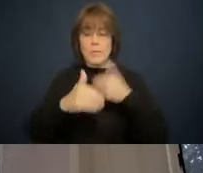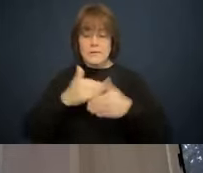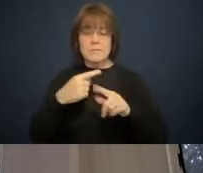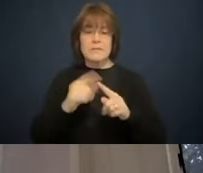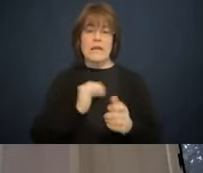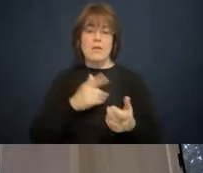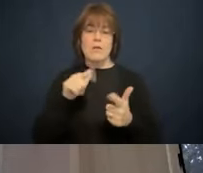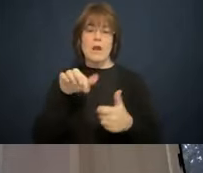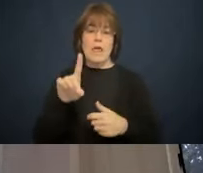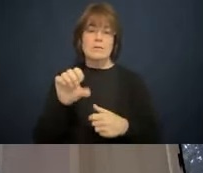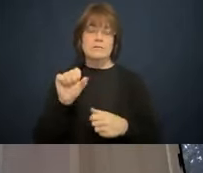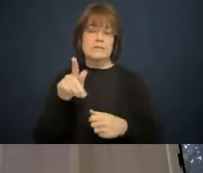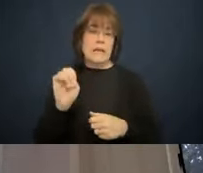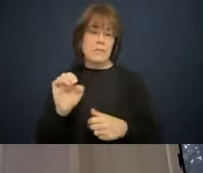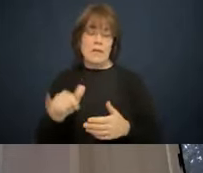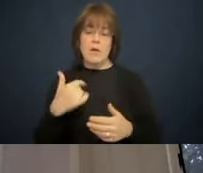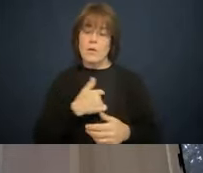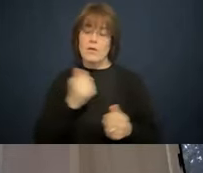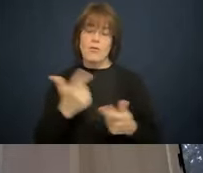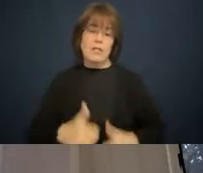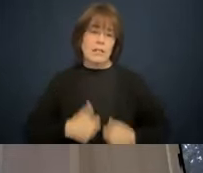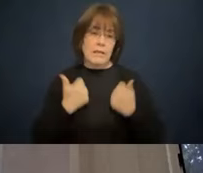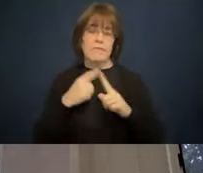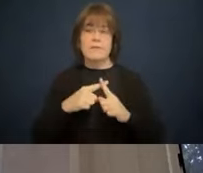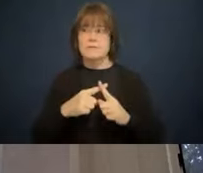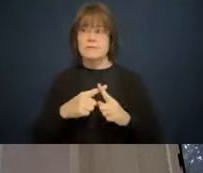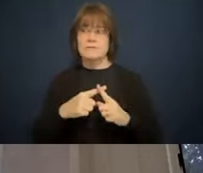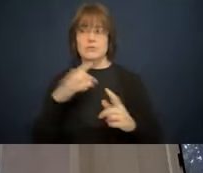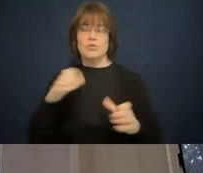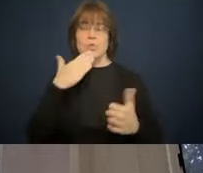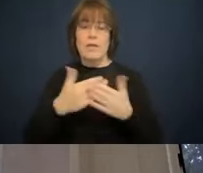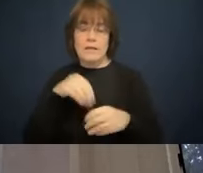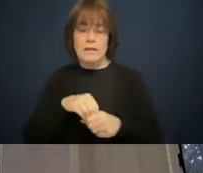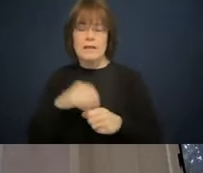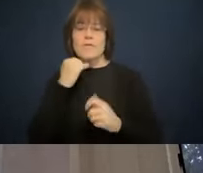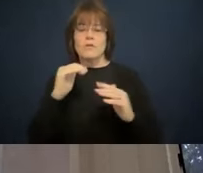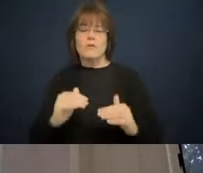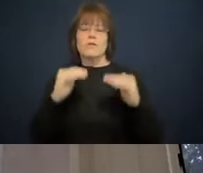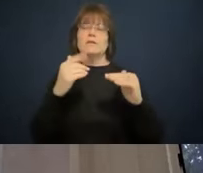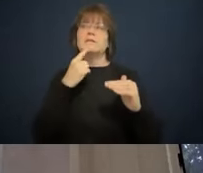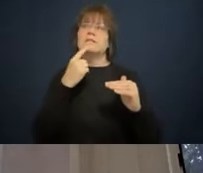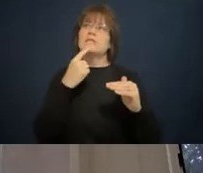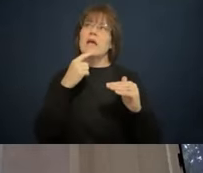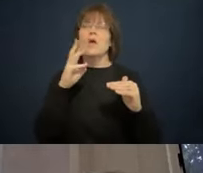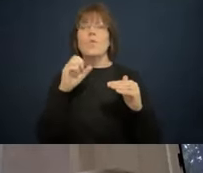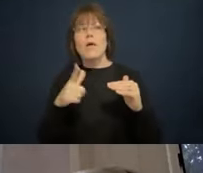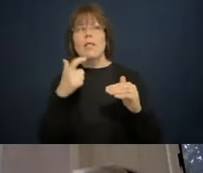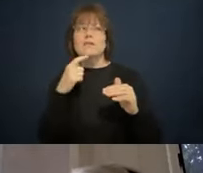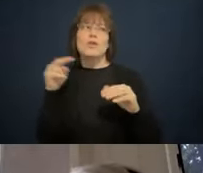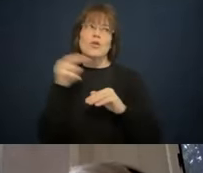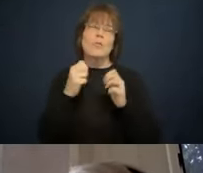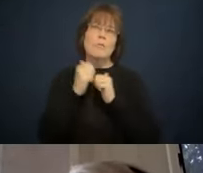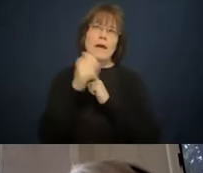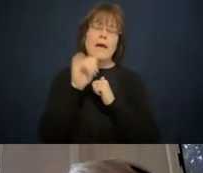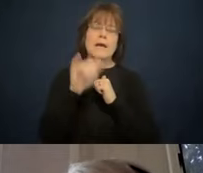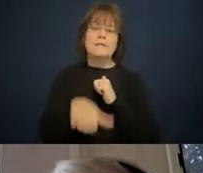all live and thrive in. If you go up a step and say, well, okay, let's look beyond this